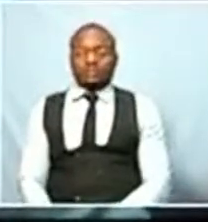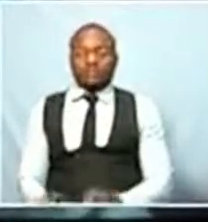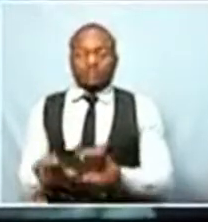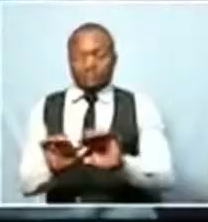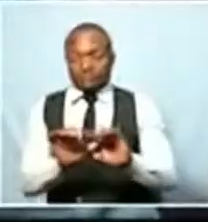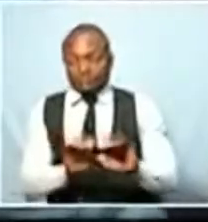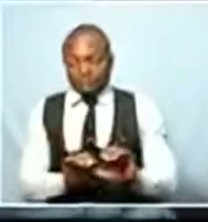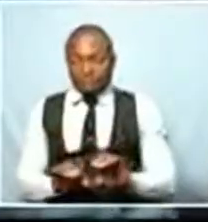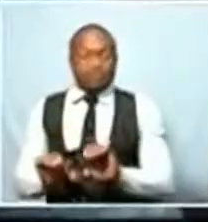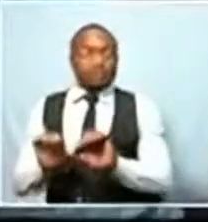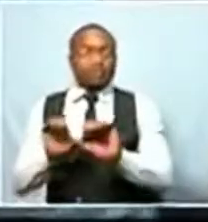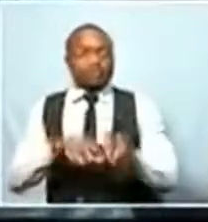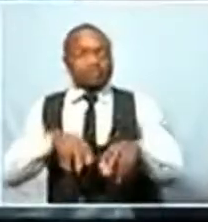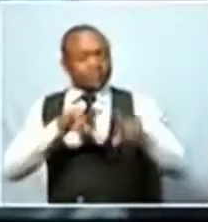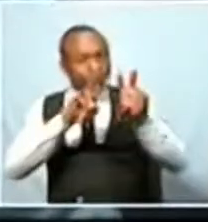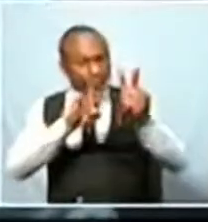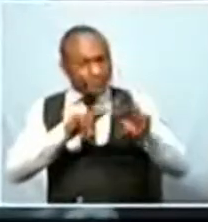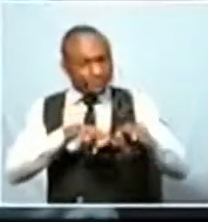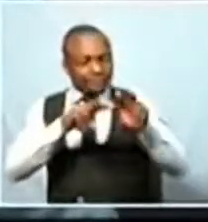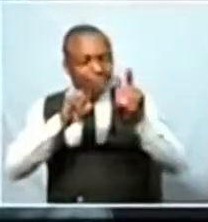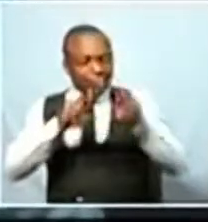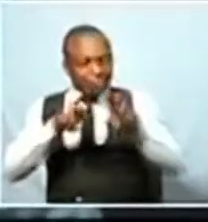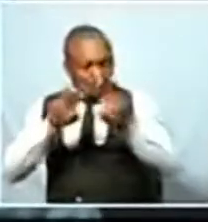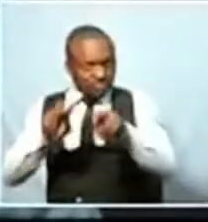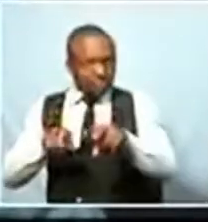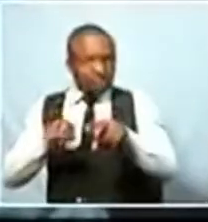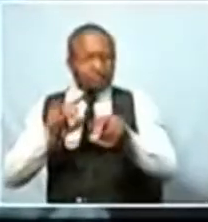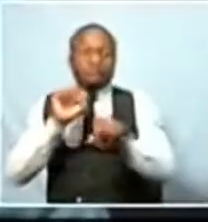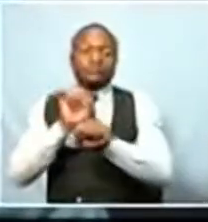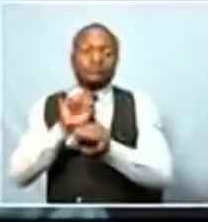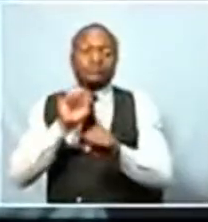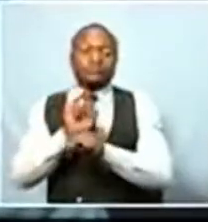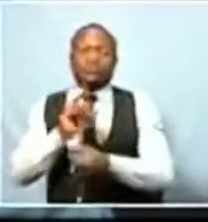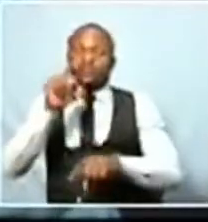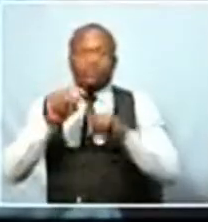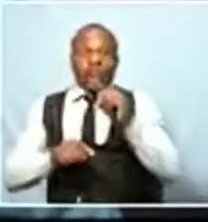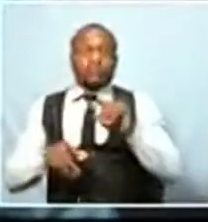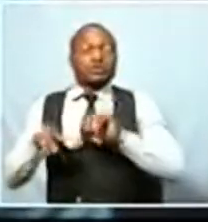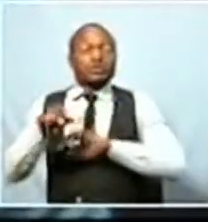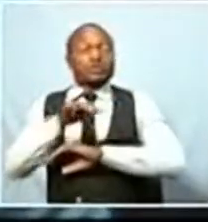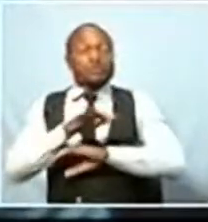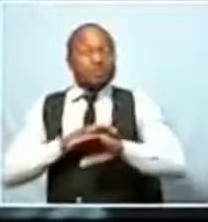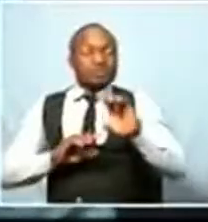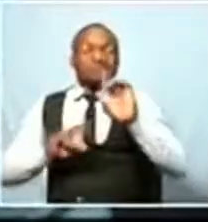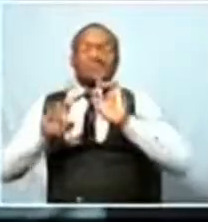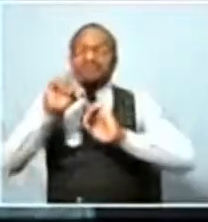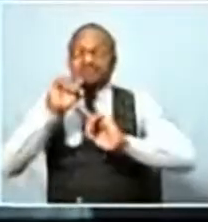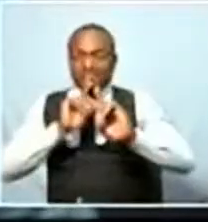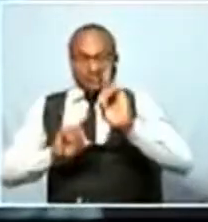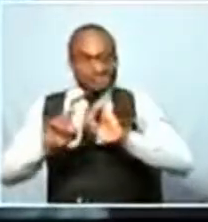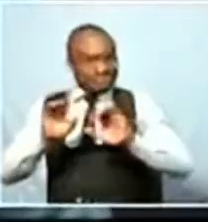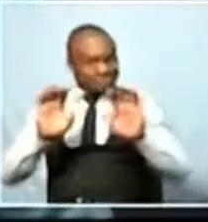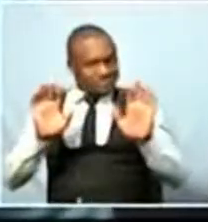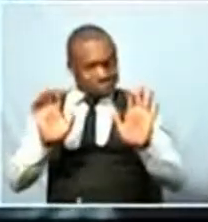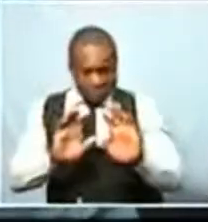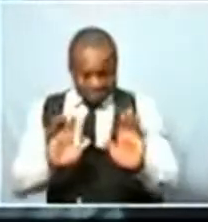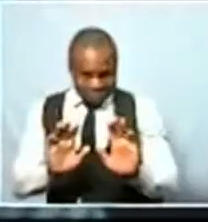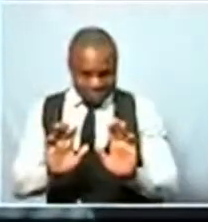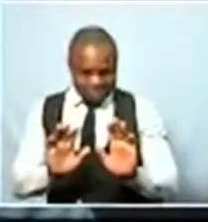especially in the oversight role, cannot be overemphasized. However,